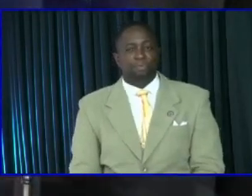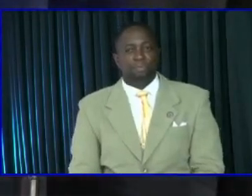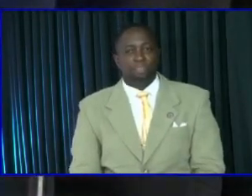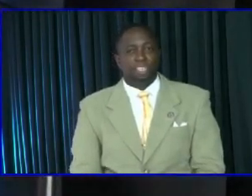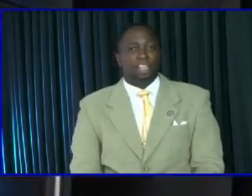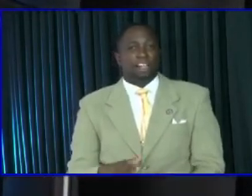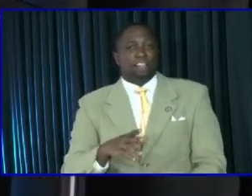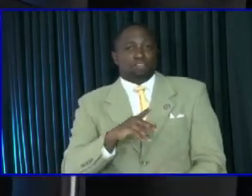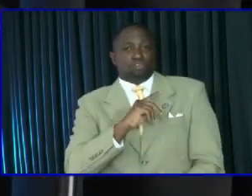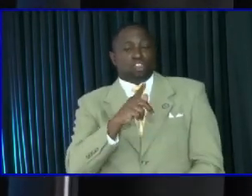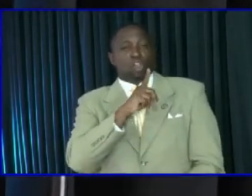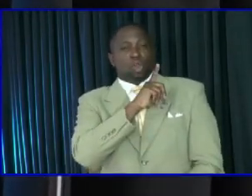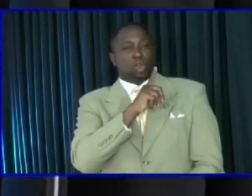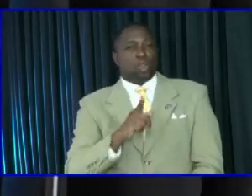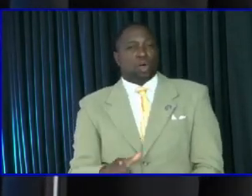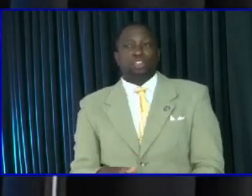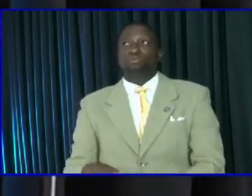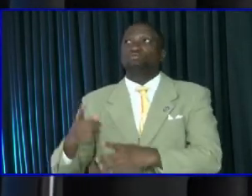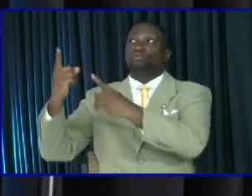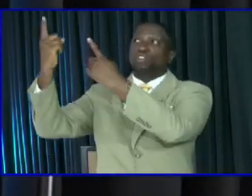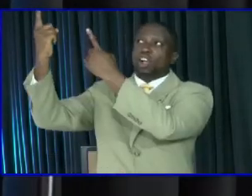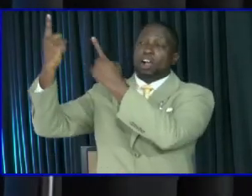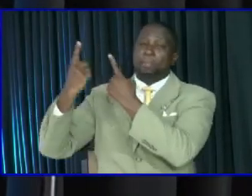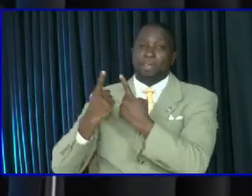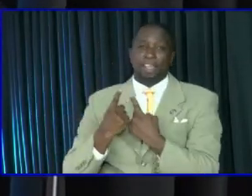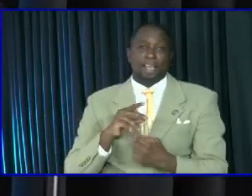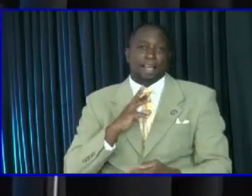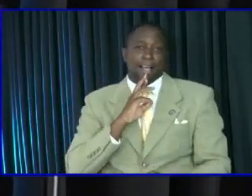Lord is coming, are you